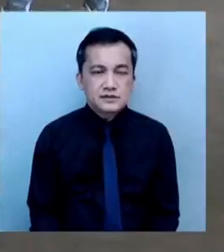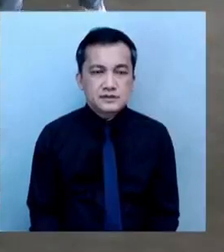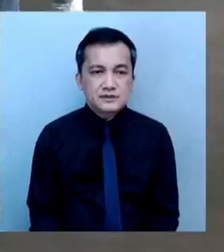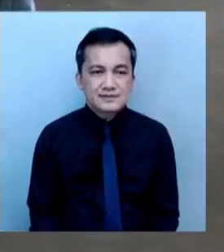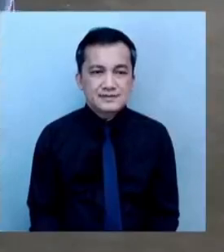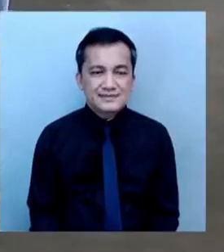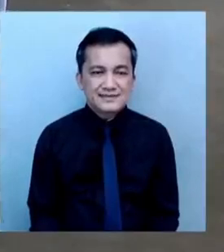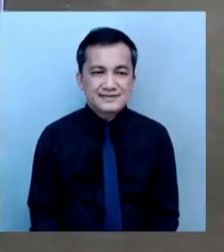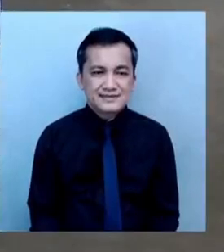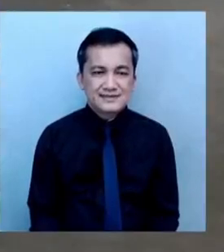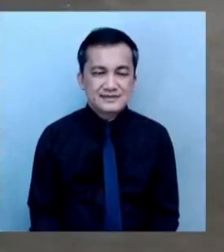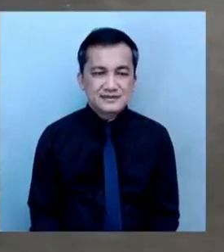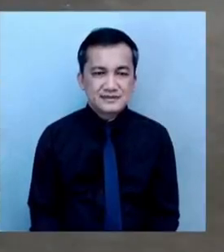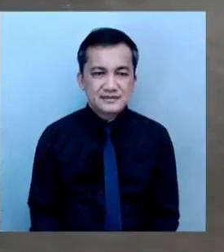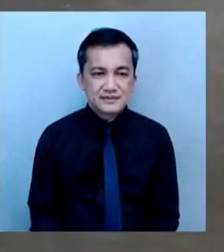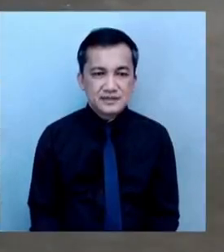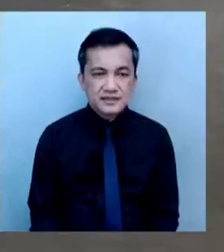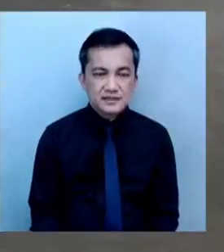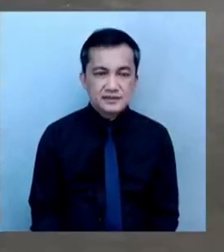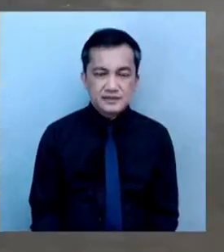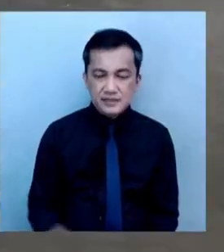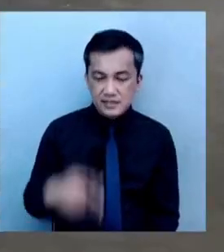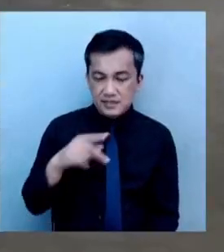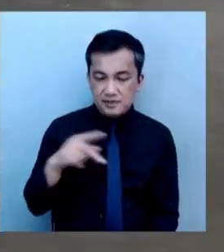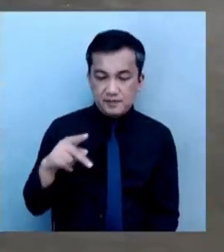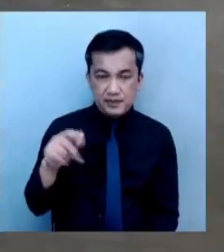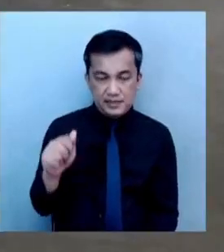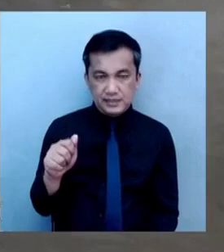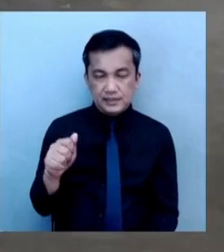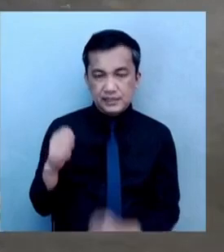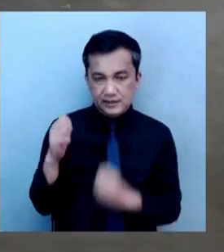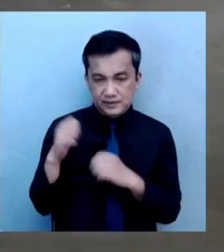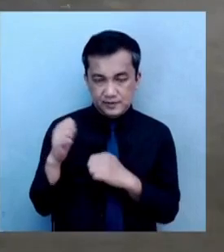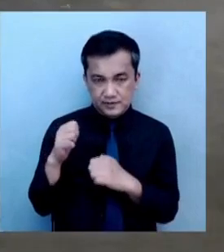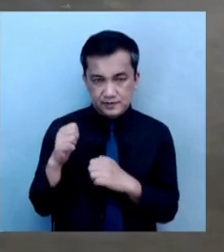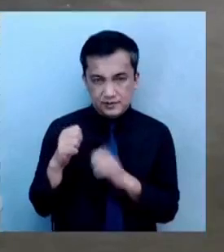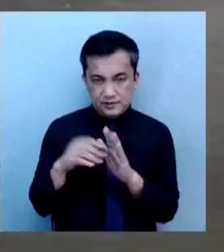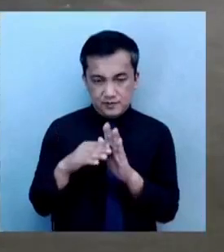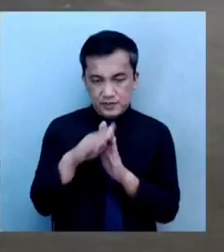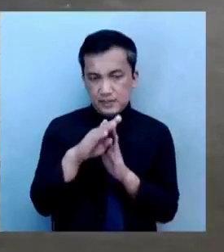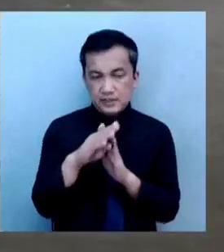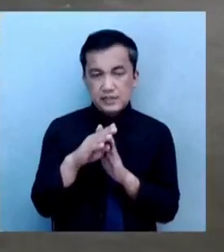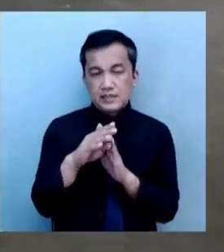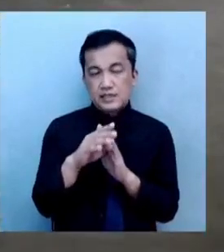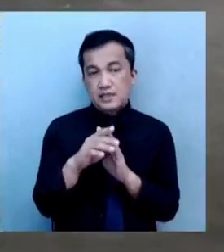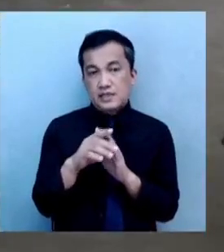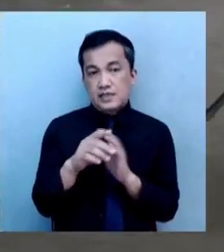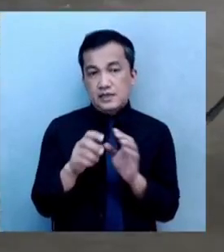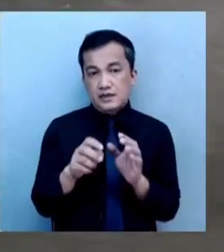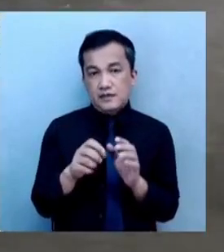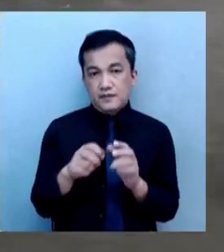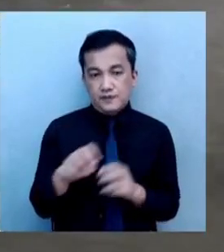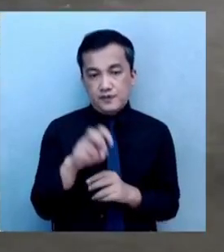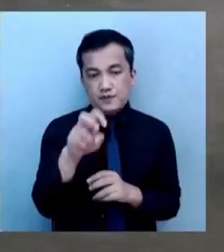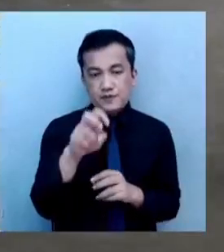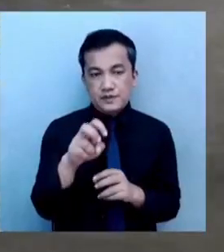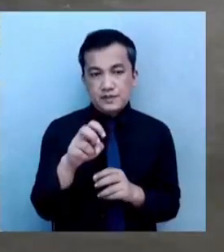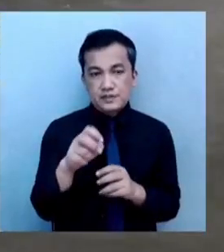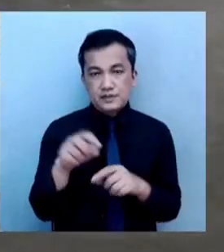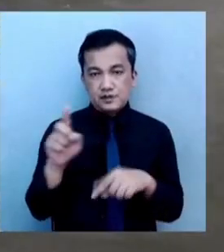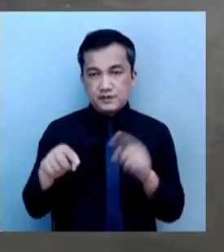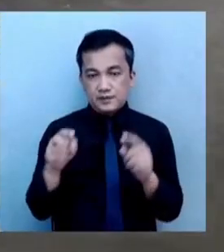Carmina, the Philippine Ports Authority, or PPA, expects the peak of passengers traveling for Christmas at various seaports today.